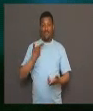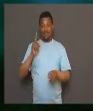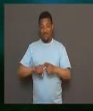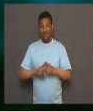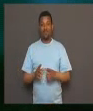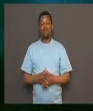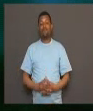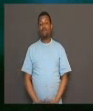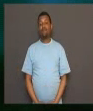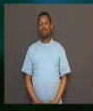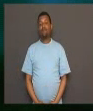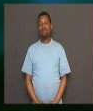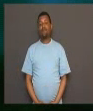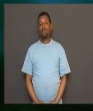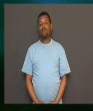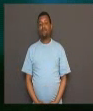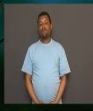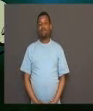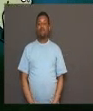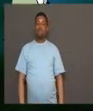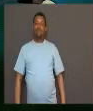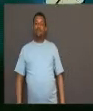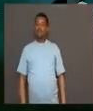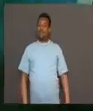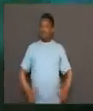Let's get back to our lesson.